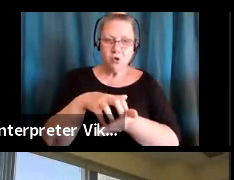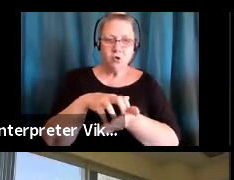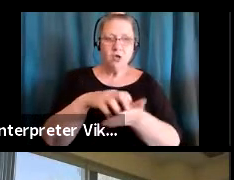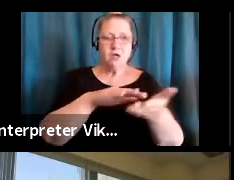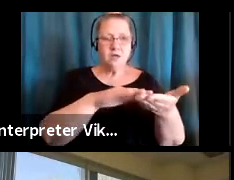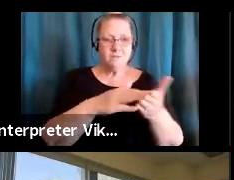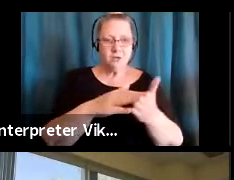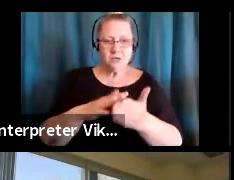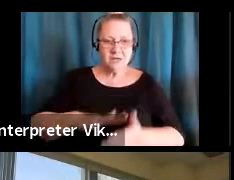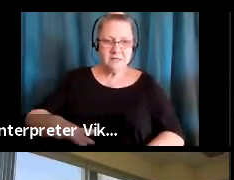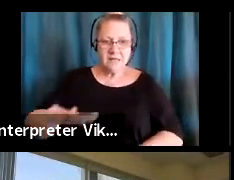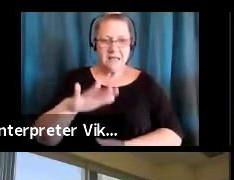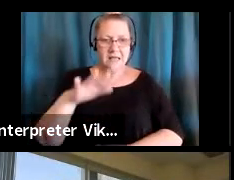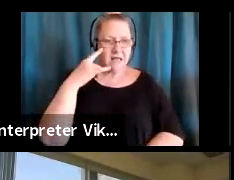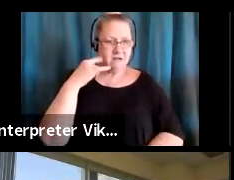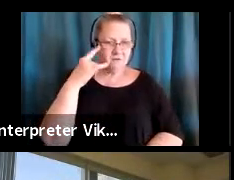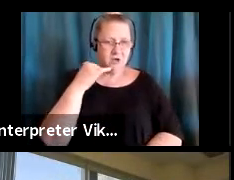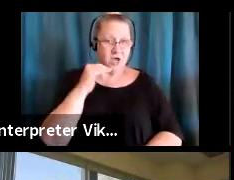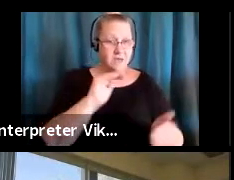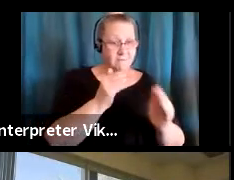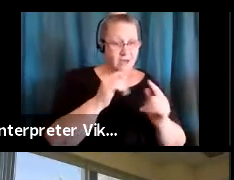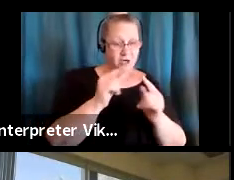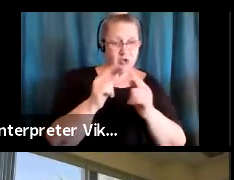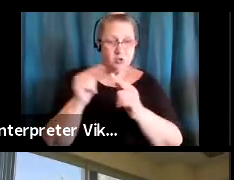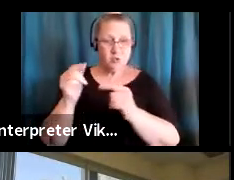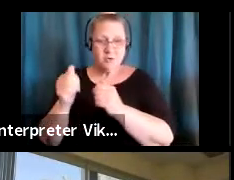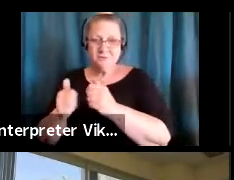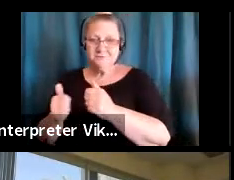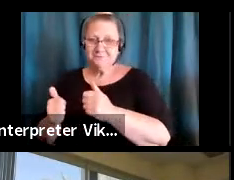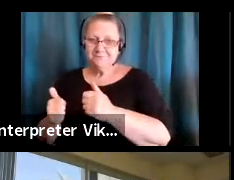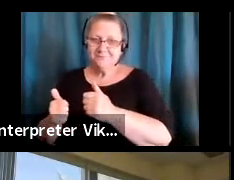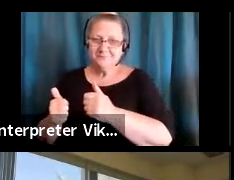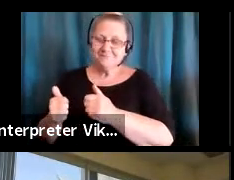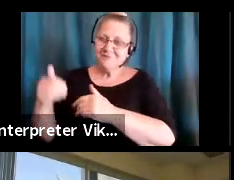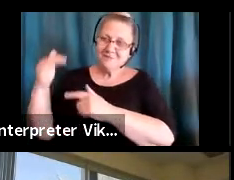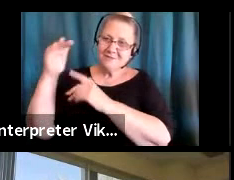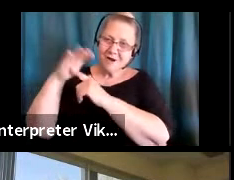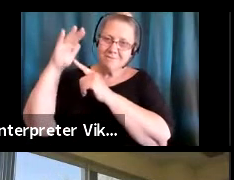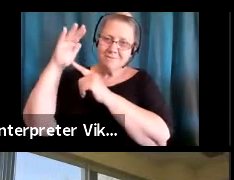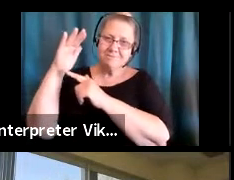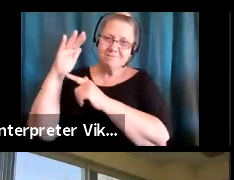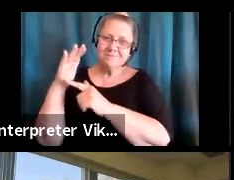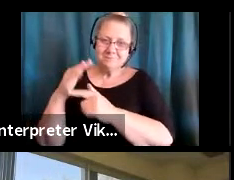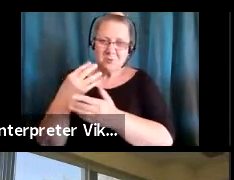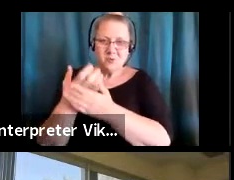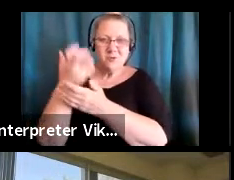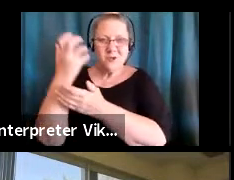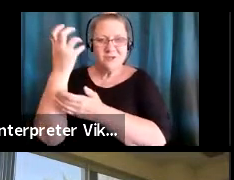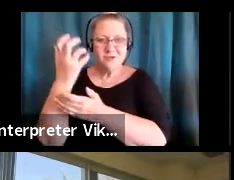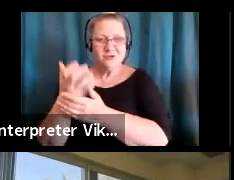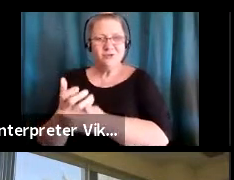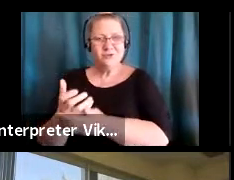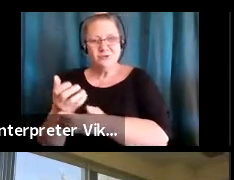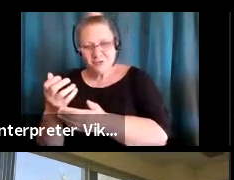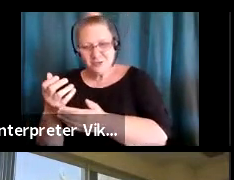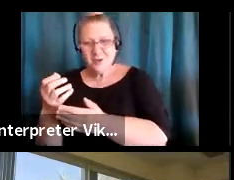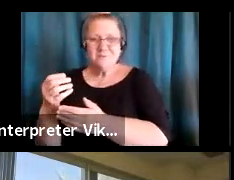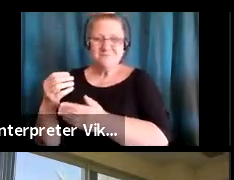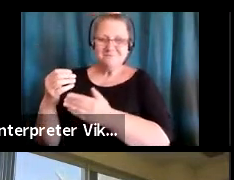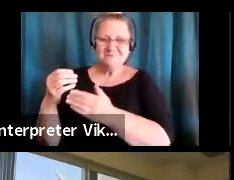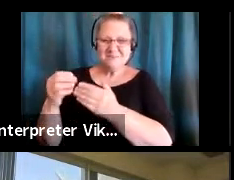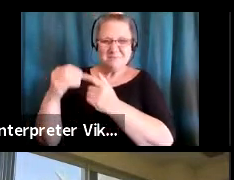our most advantaged communities. And as we saw in that slide, there was a while there